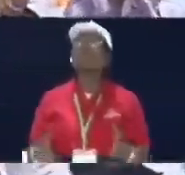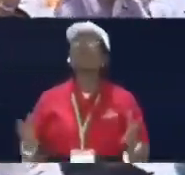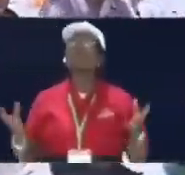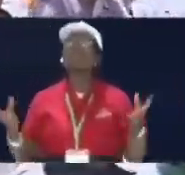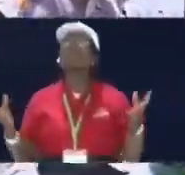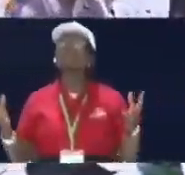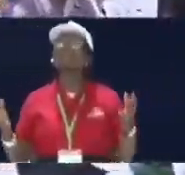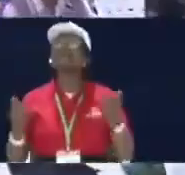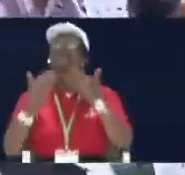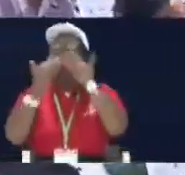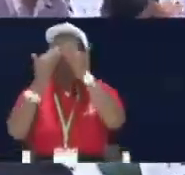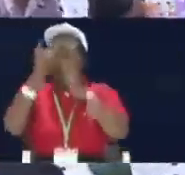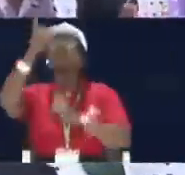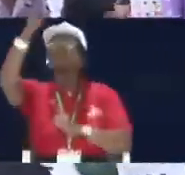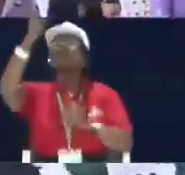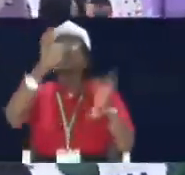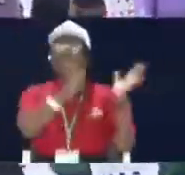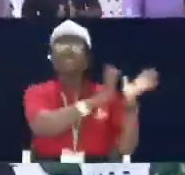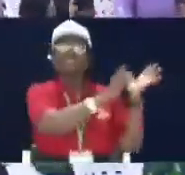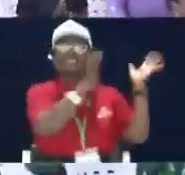Thank you, Jesus.